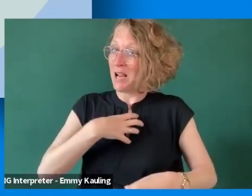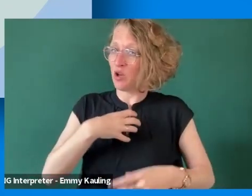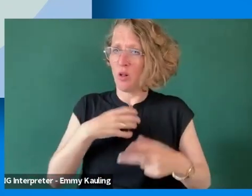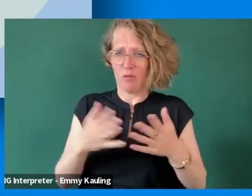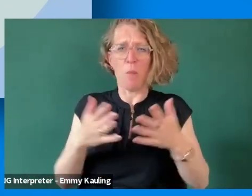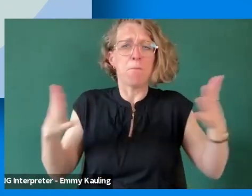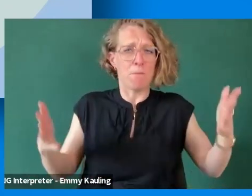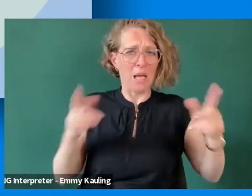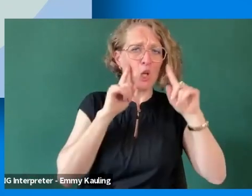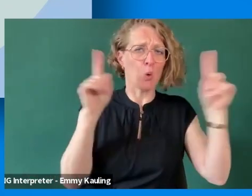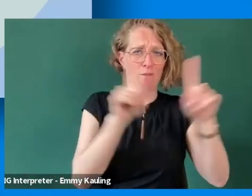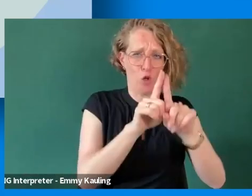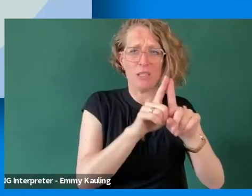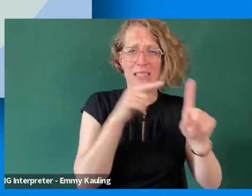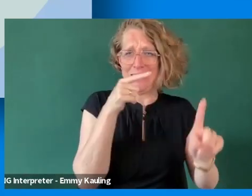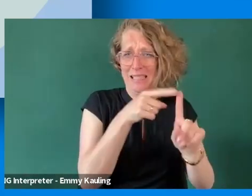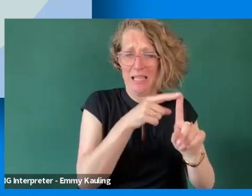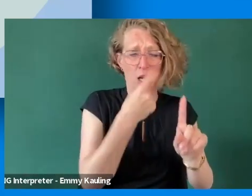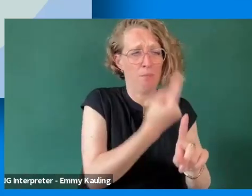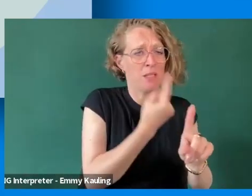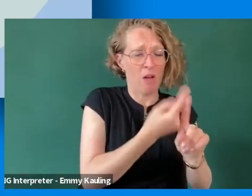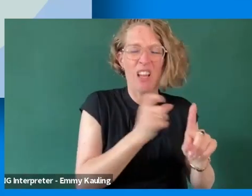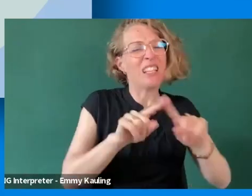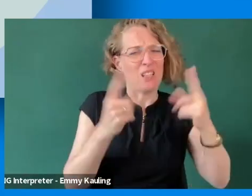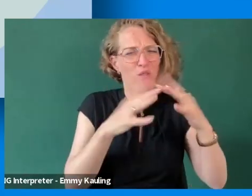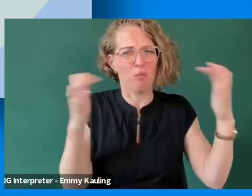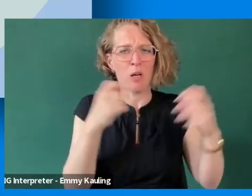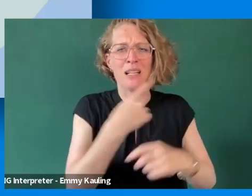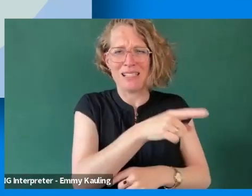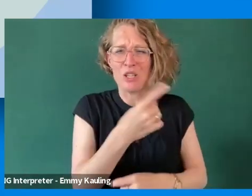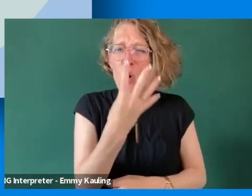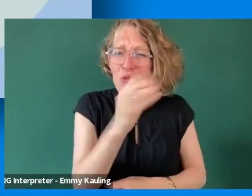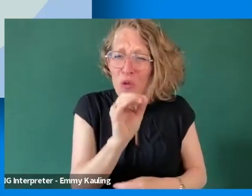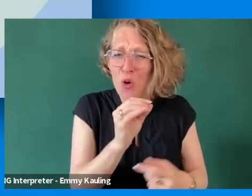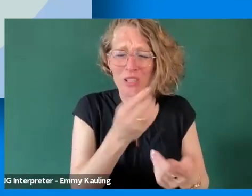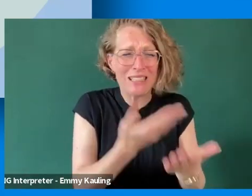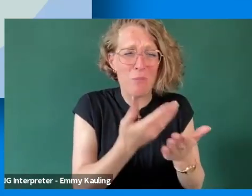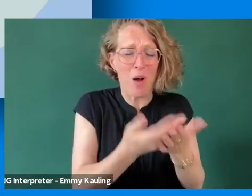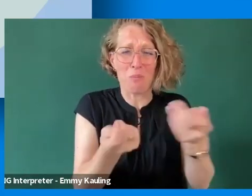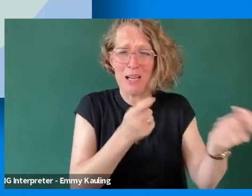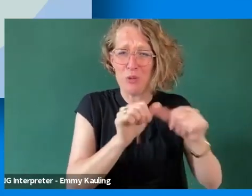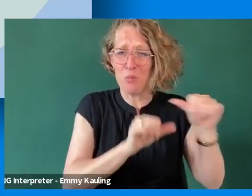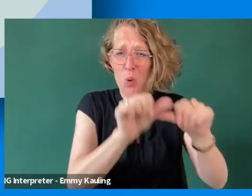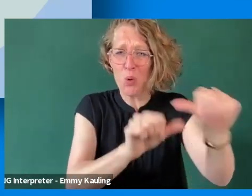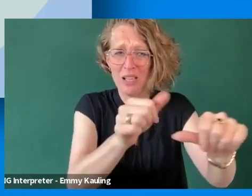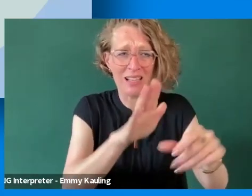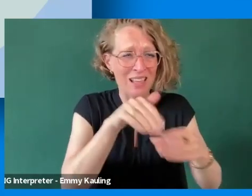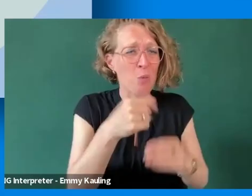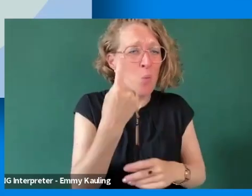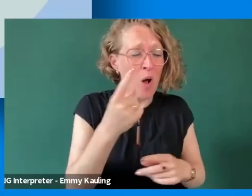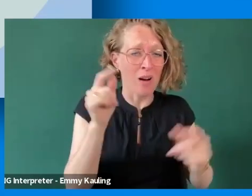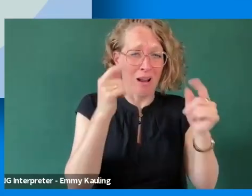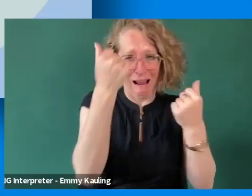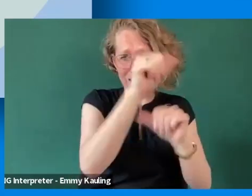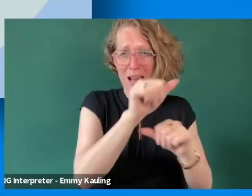research-intensive university the other day in a different forum talking about having run 40 demand management processes in one academic year, which